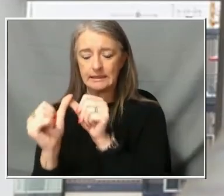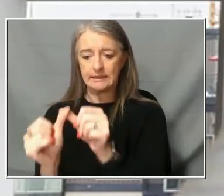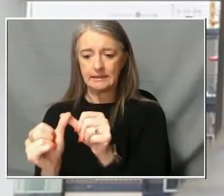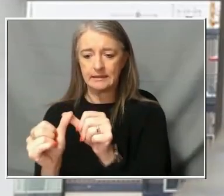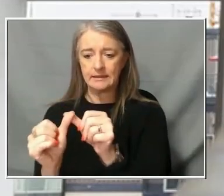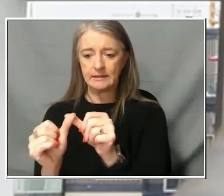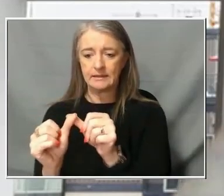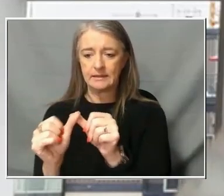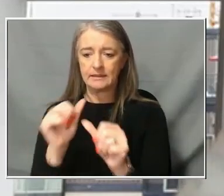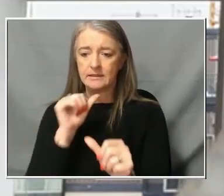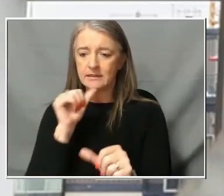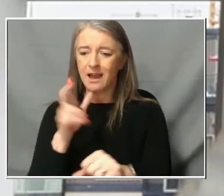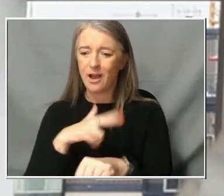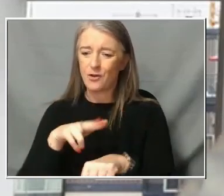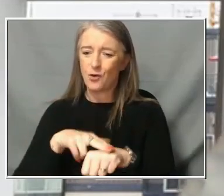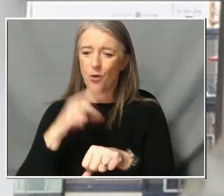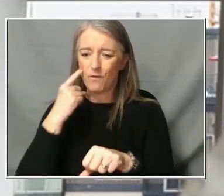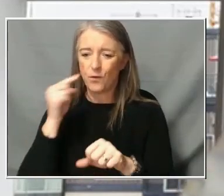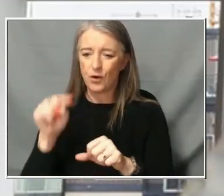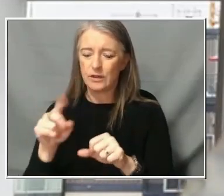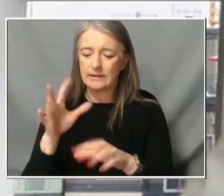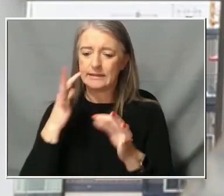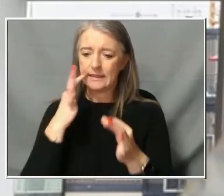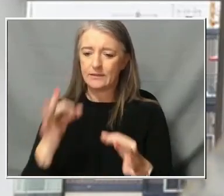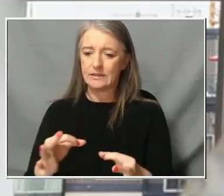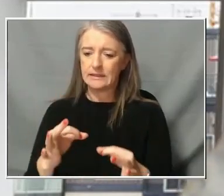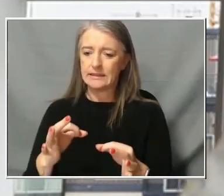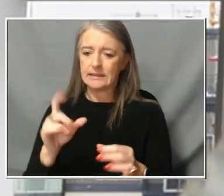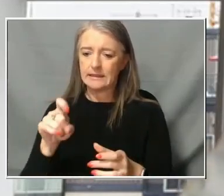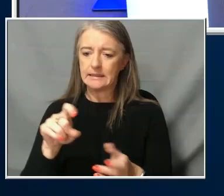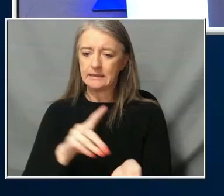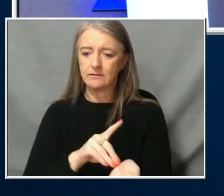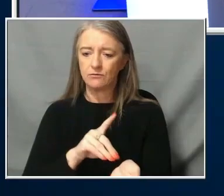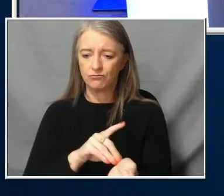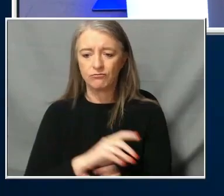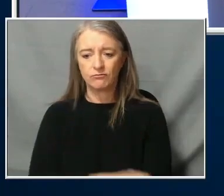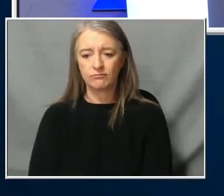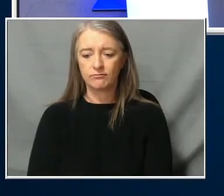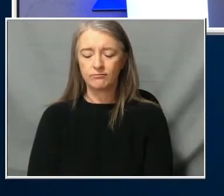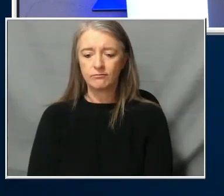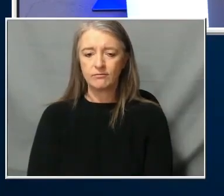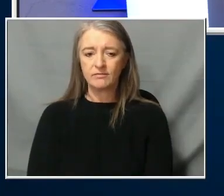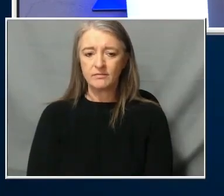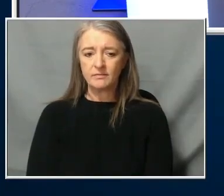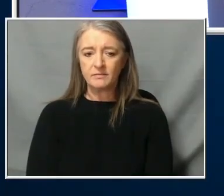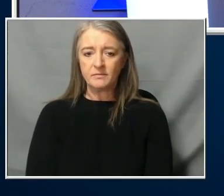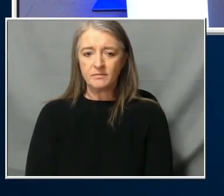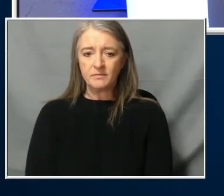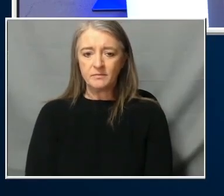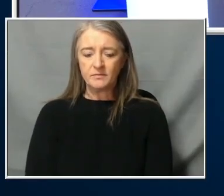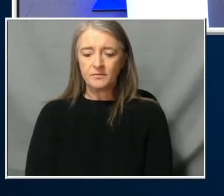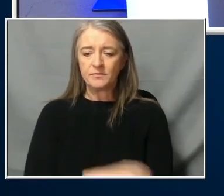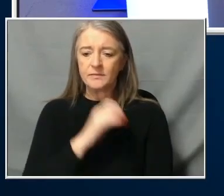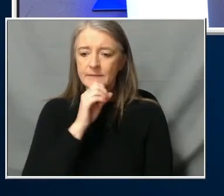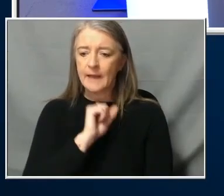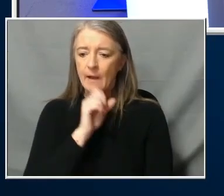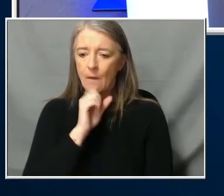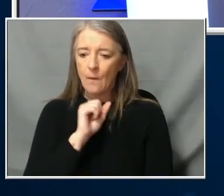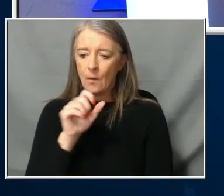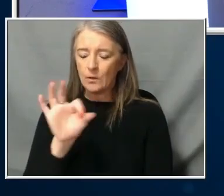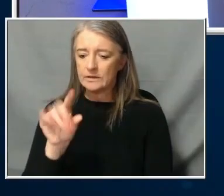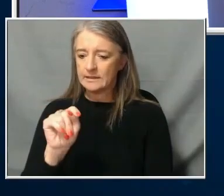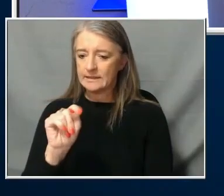not normal for you, I think you should definitely seek medical attention. So Tiffany, how old were you when you